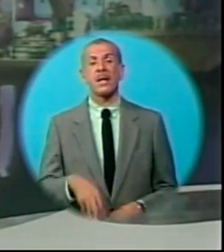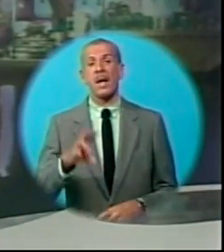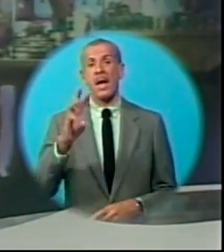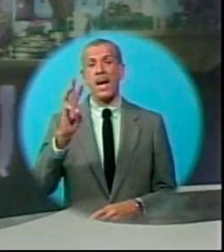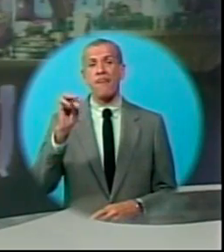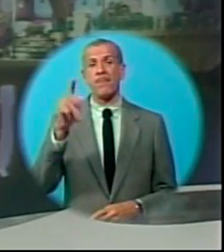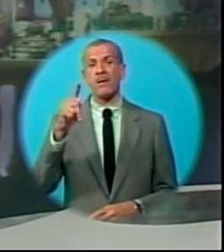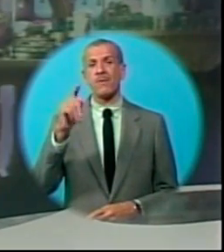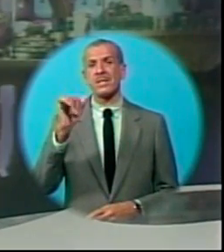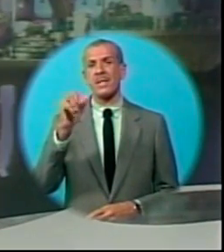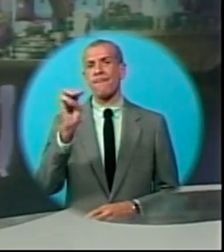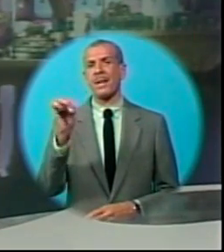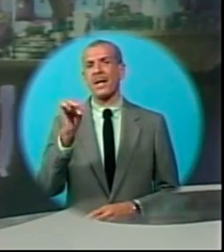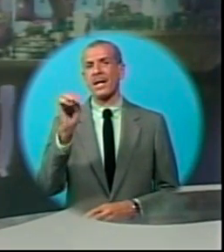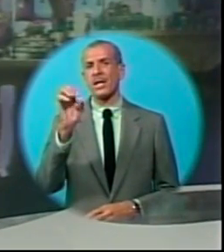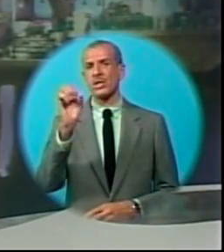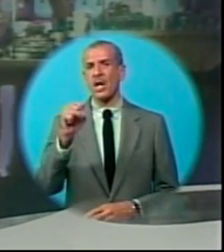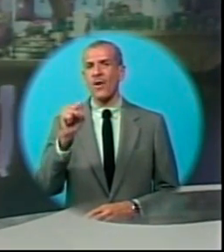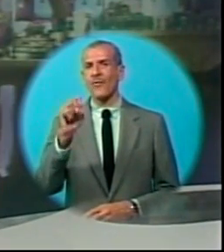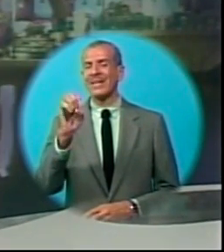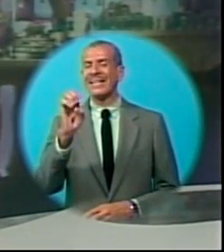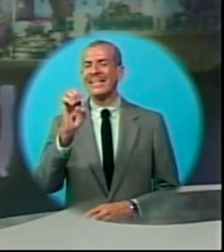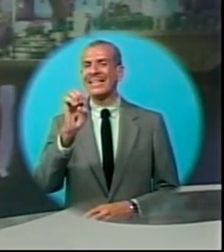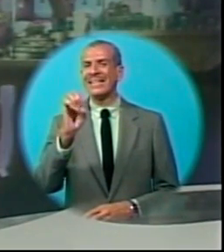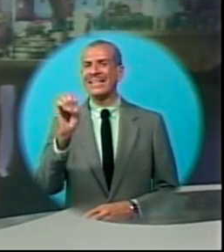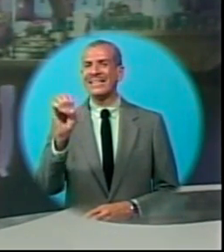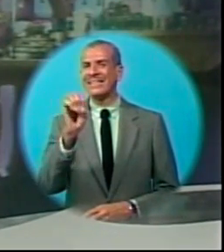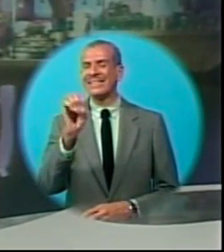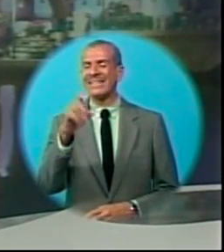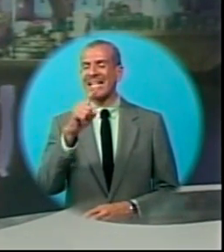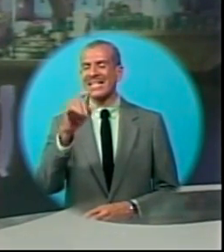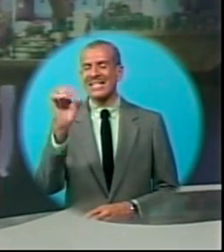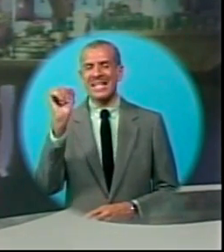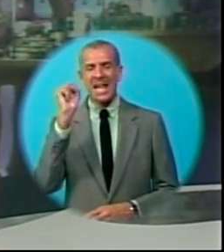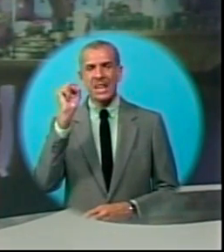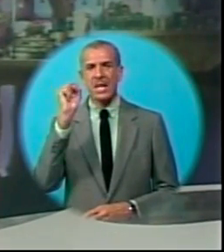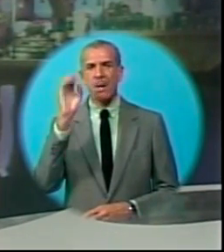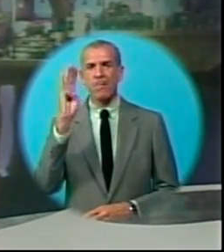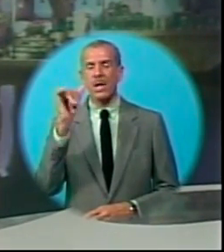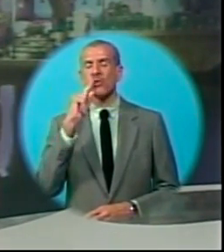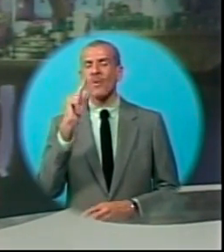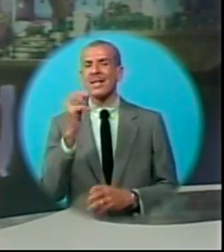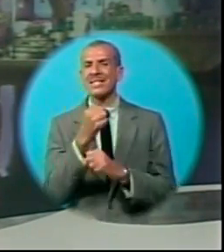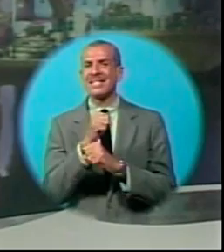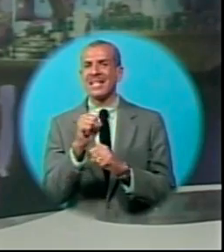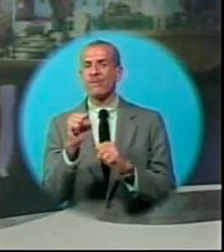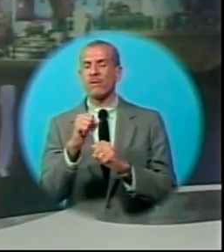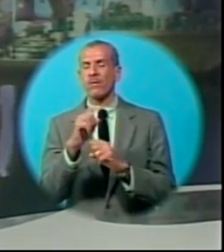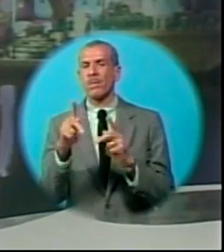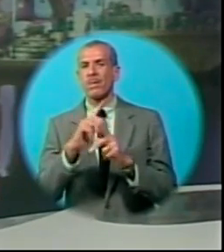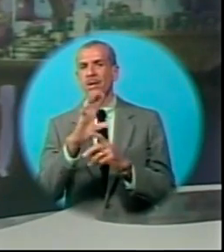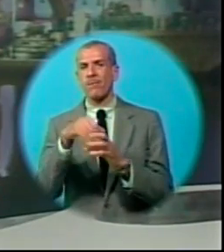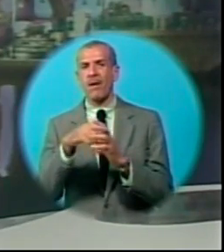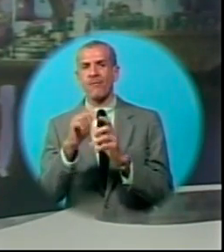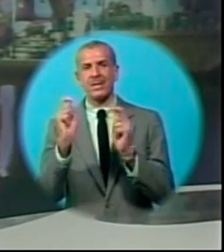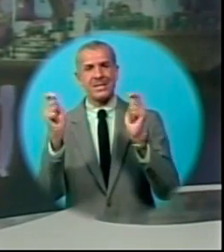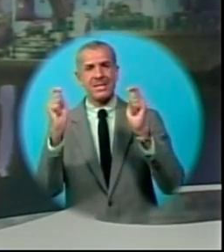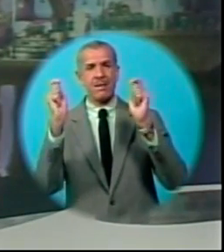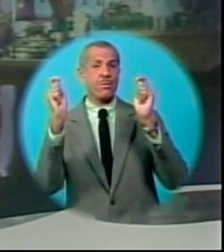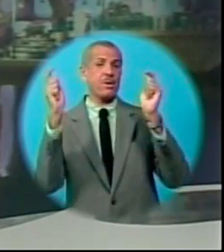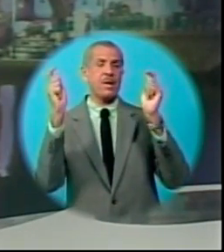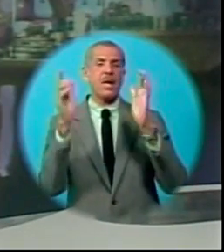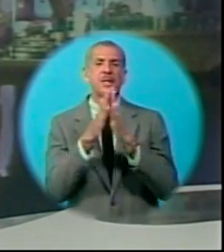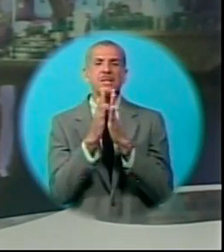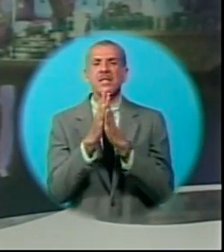Michael South East, Santia Bradshaw, wants more attention paid to the issue of safety for those participating in the festival. She says